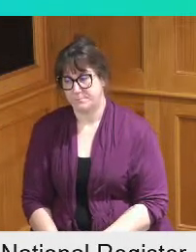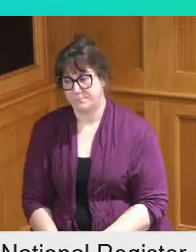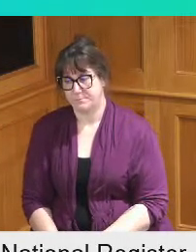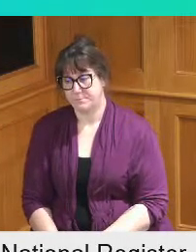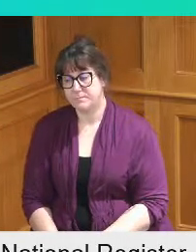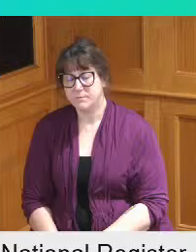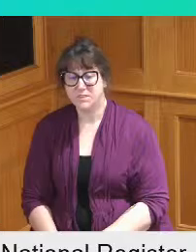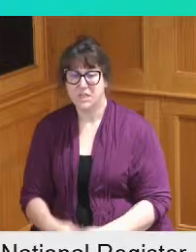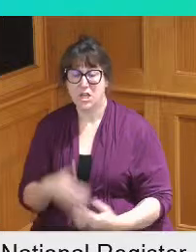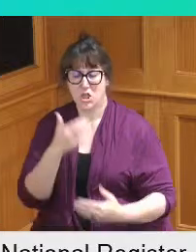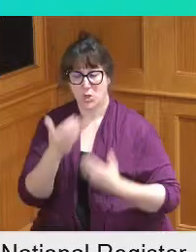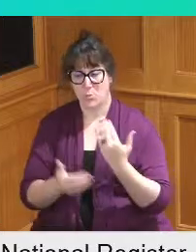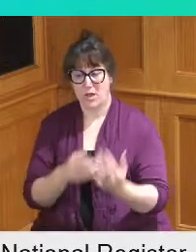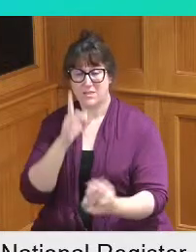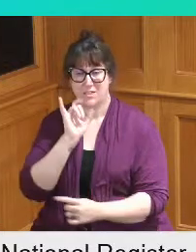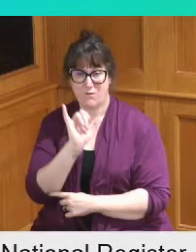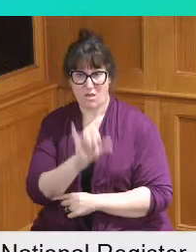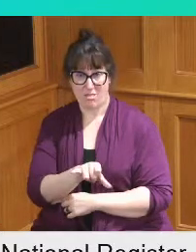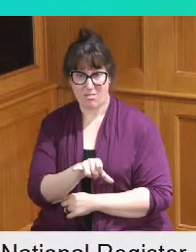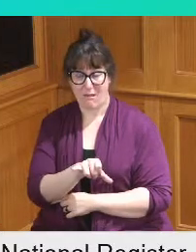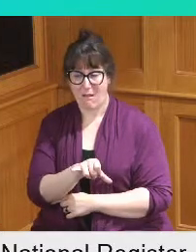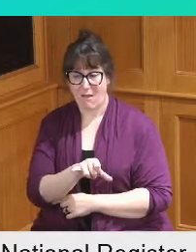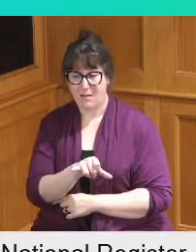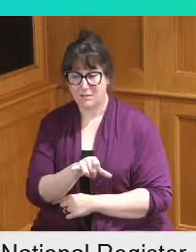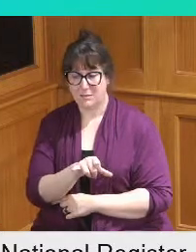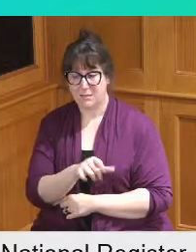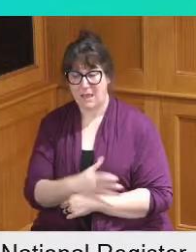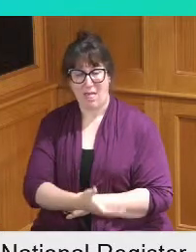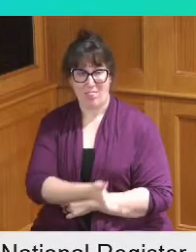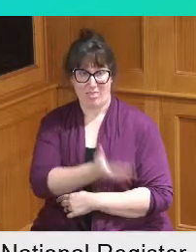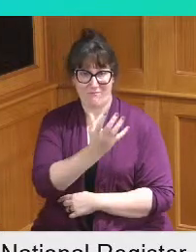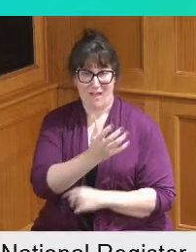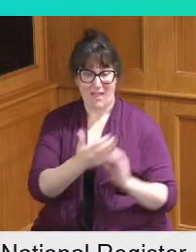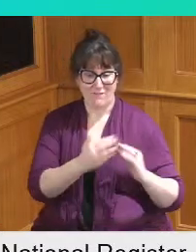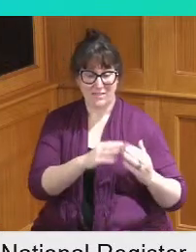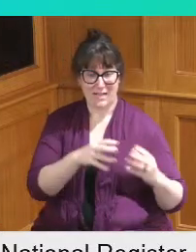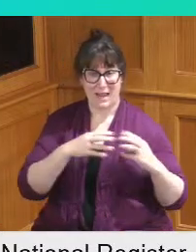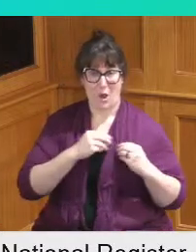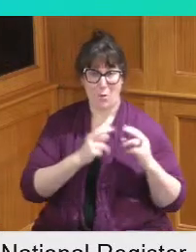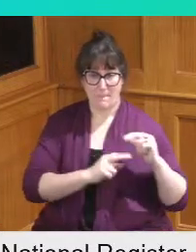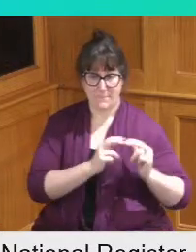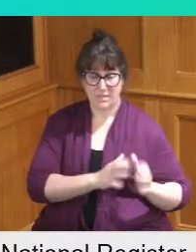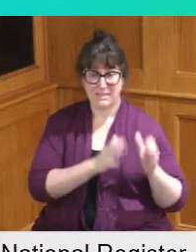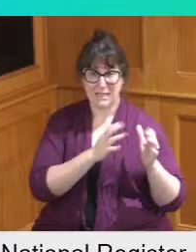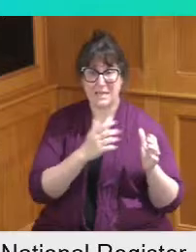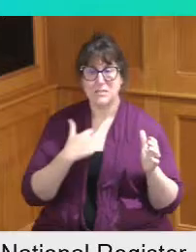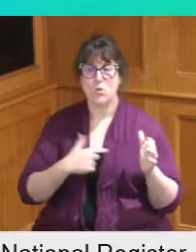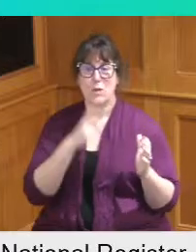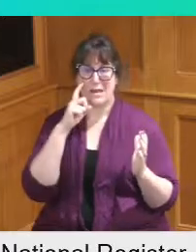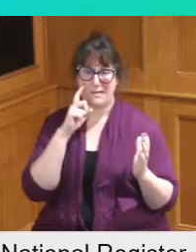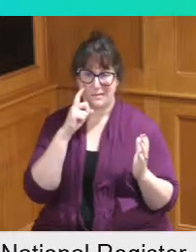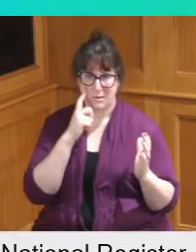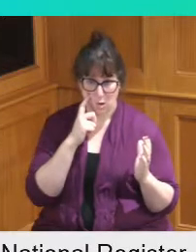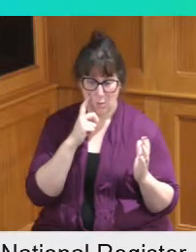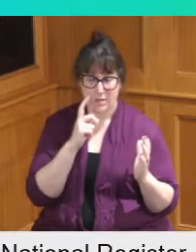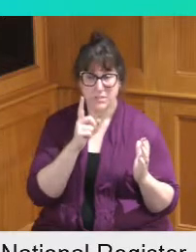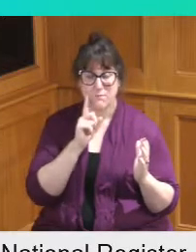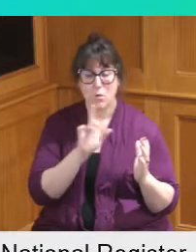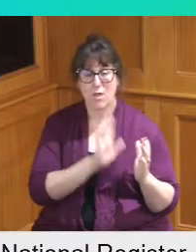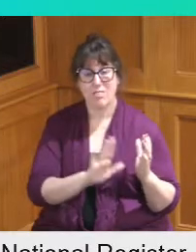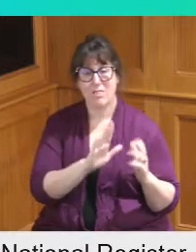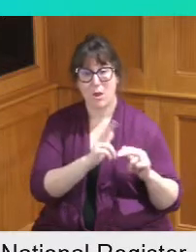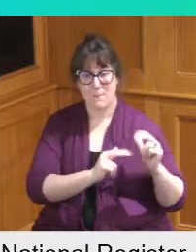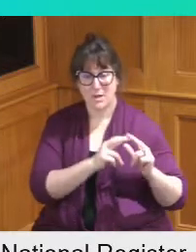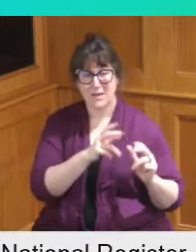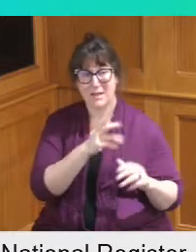So our process in Mount Healthy, in looking at those 5 city-owned buildings, it was pretty evident to us based on just their architectural integrity that they might